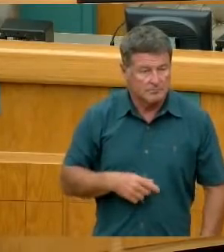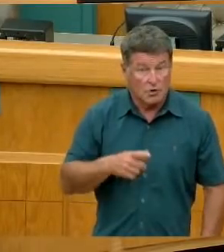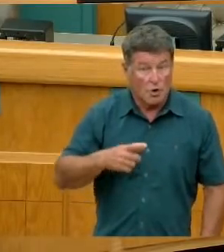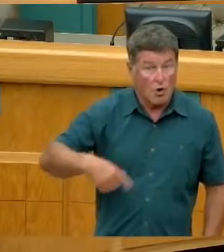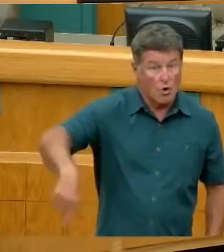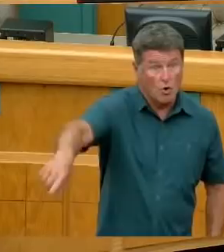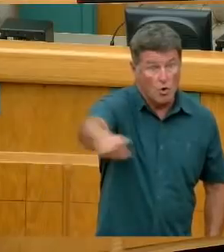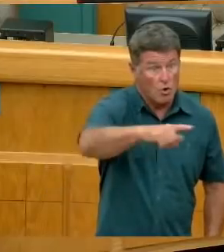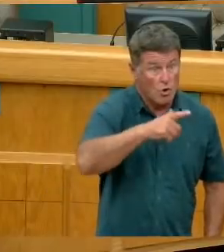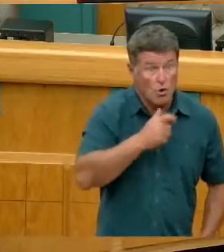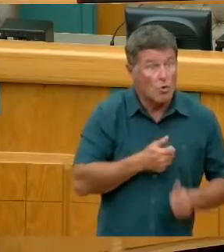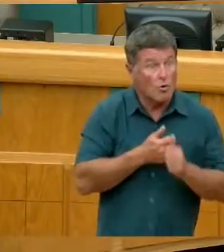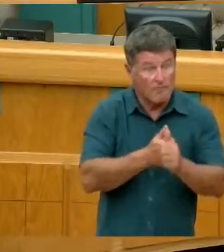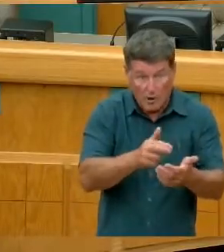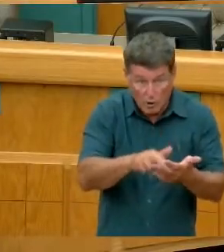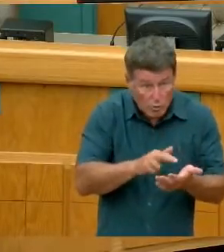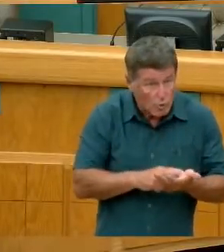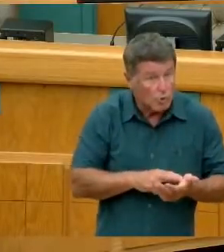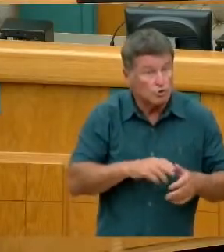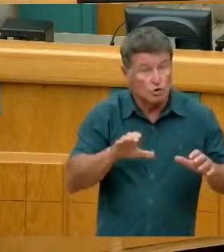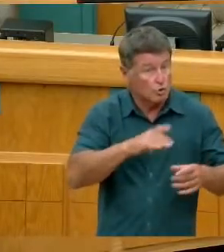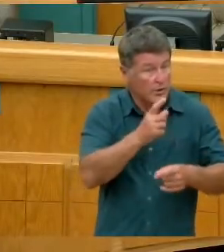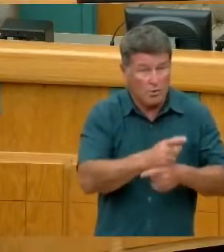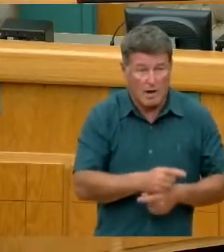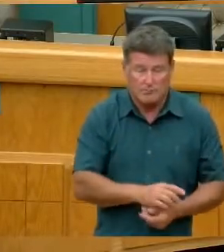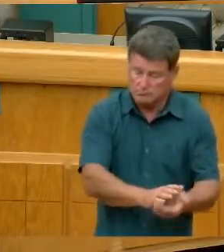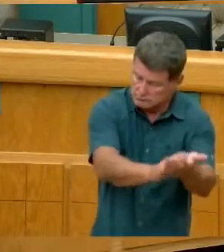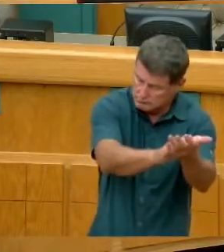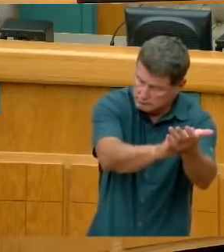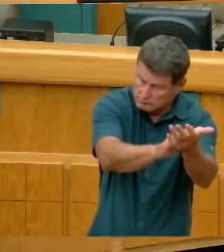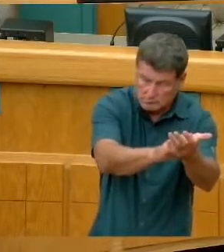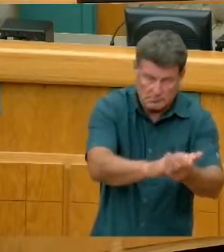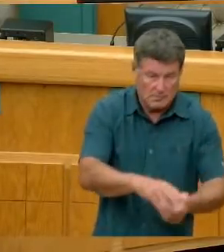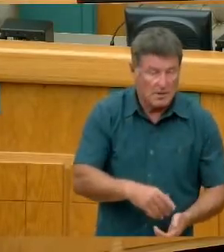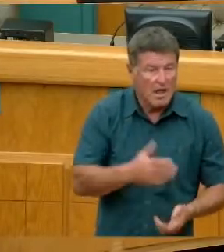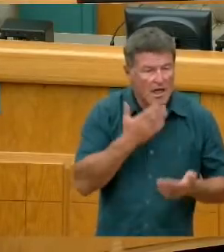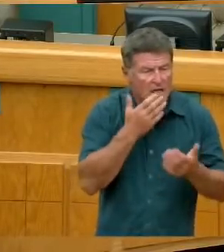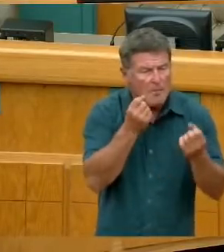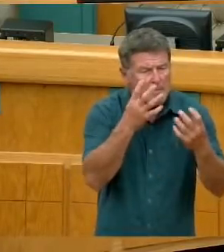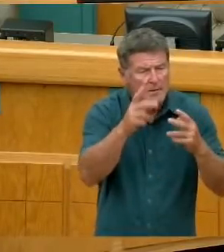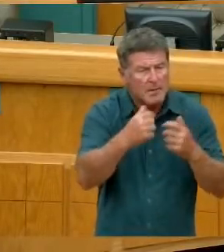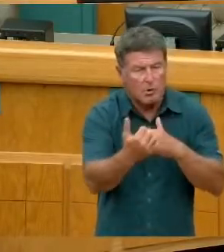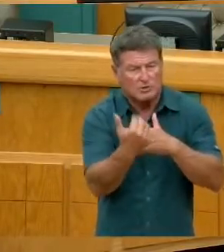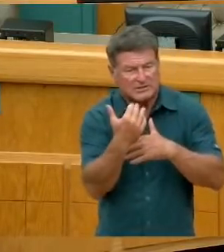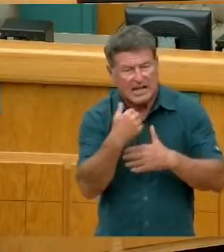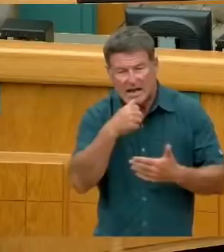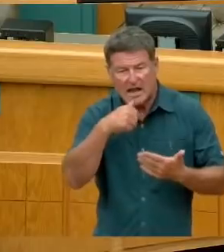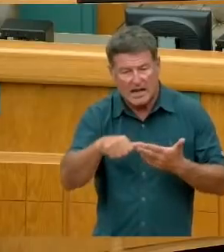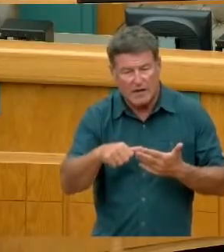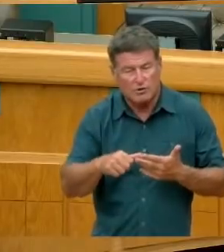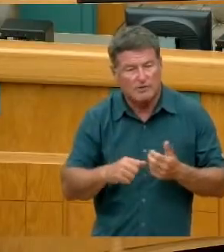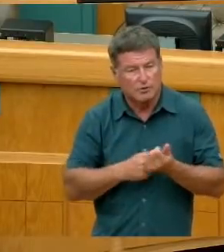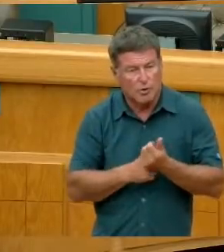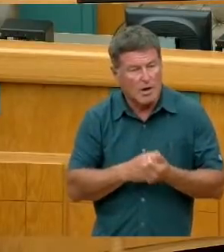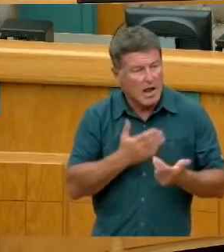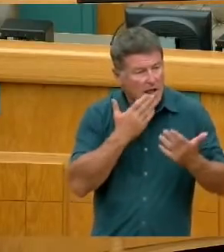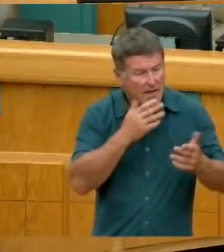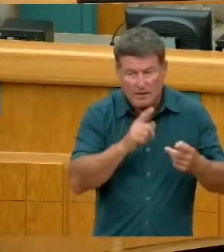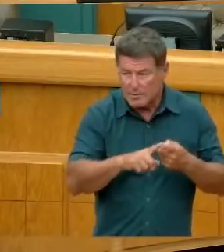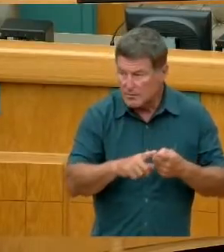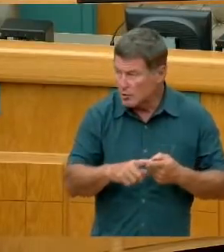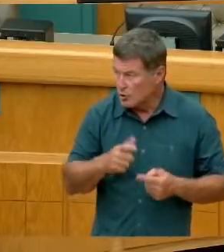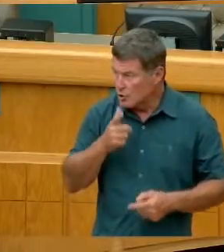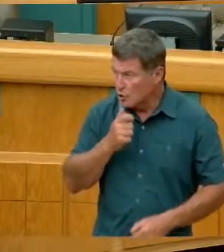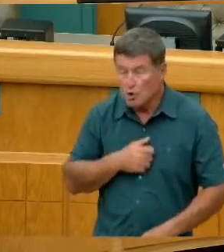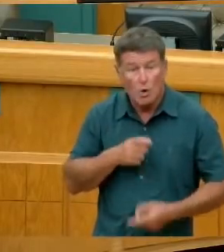Grateful to all of you that are doing it right. Truly, I am. And I want to thank you for all the letters of support. And I even